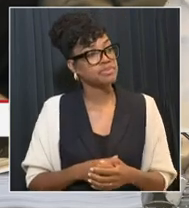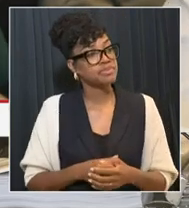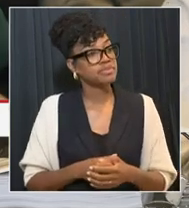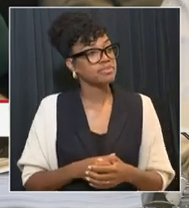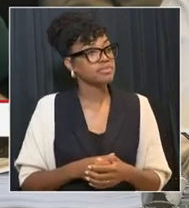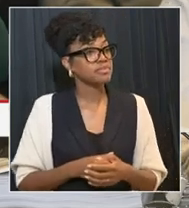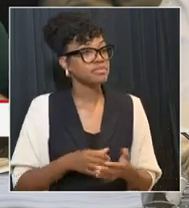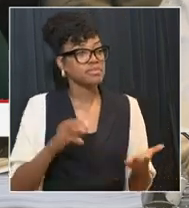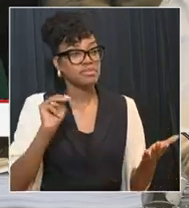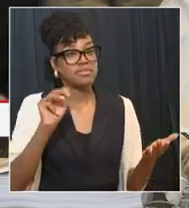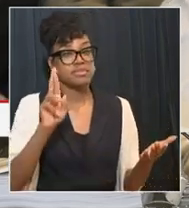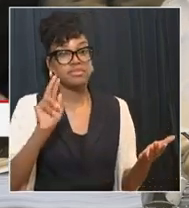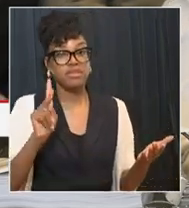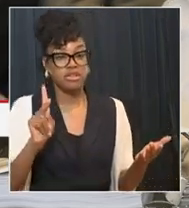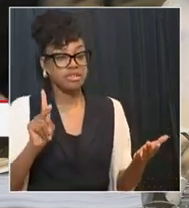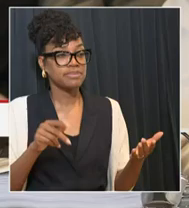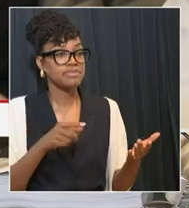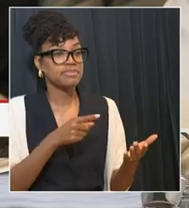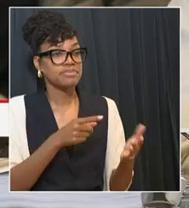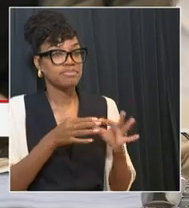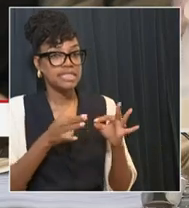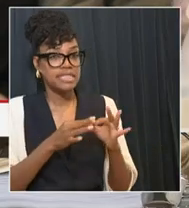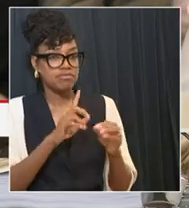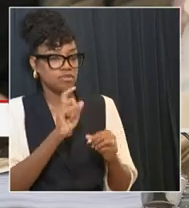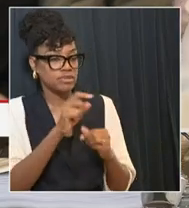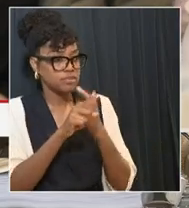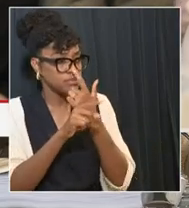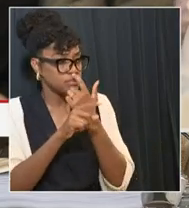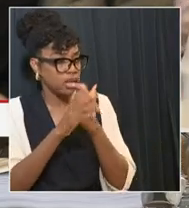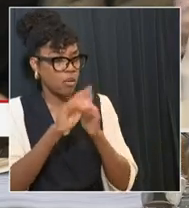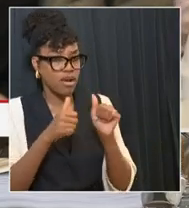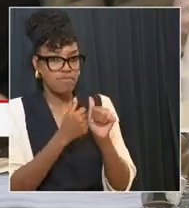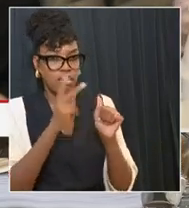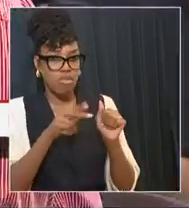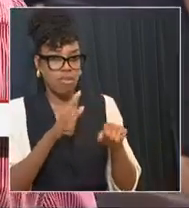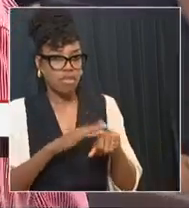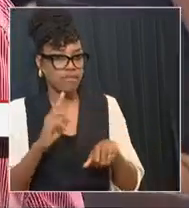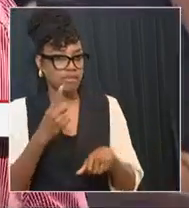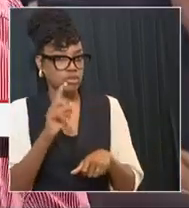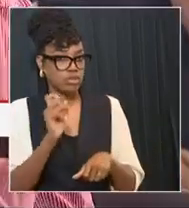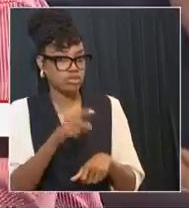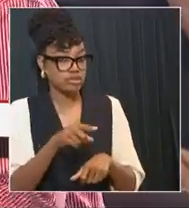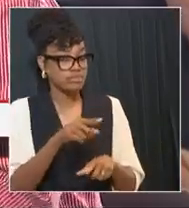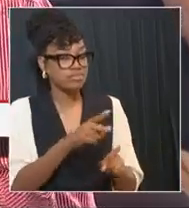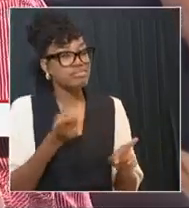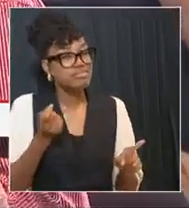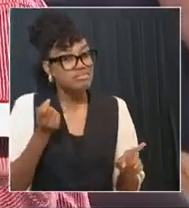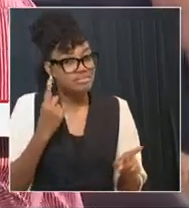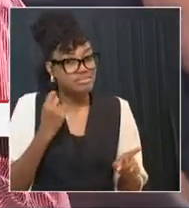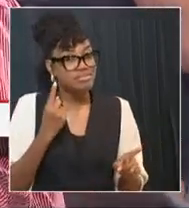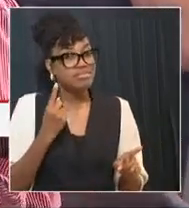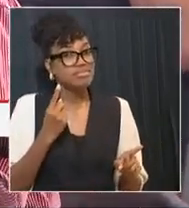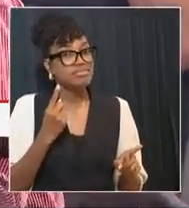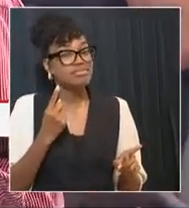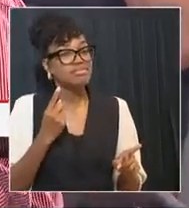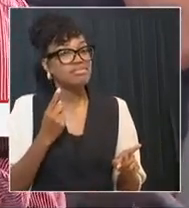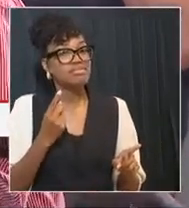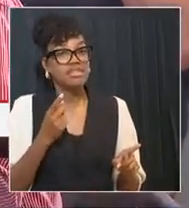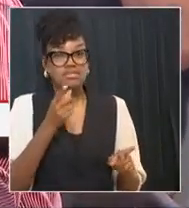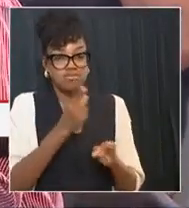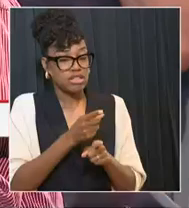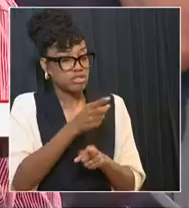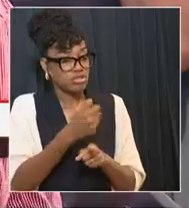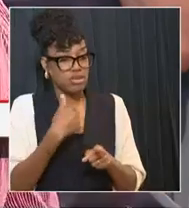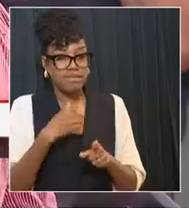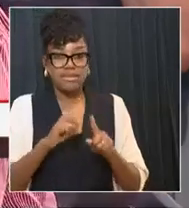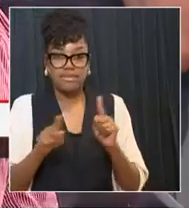Mark. Mayor Bowser, I want to follow up on David's first question, and I get the different pots of money, and I get